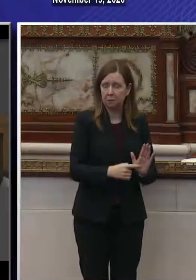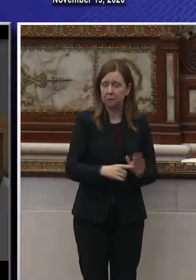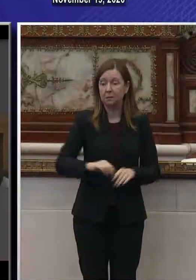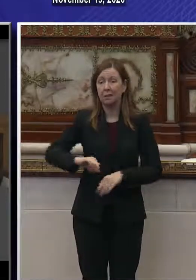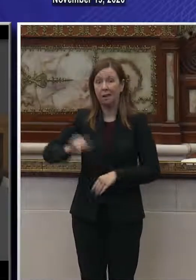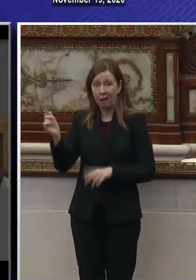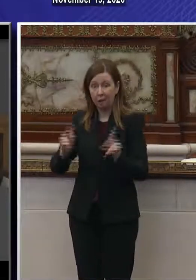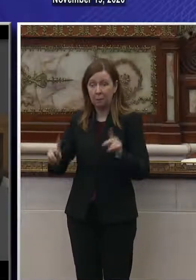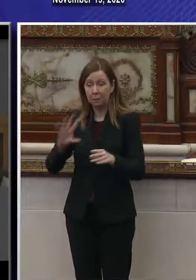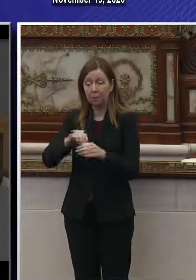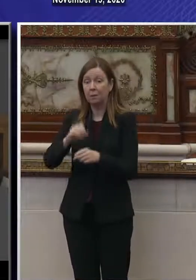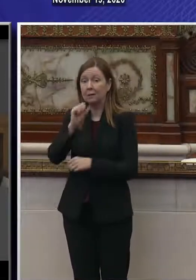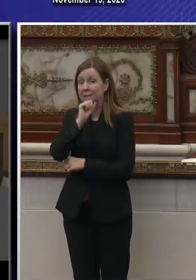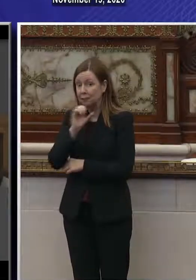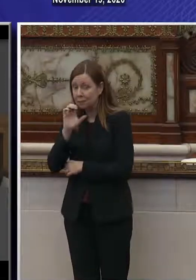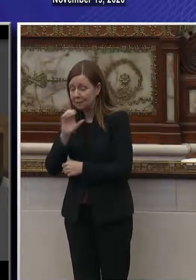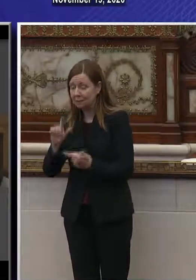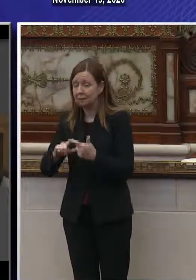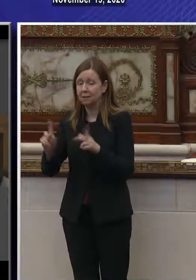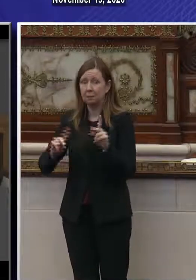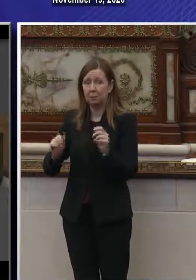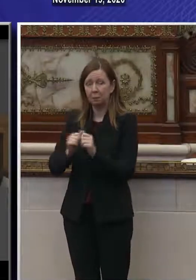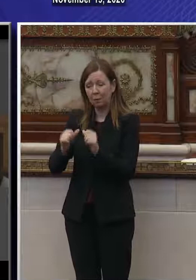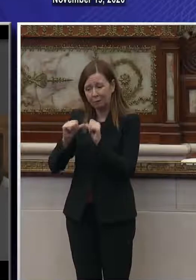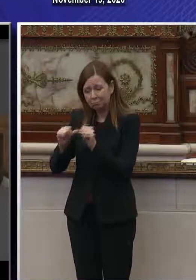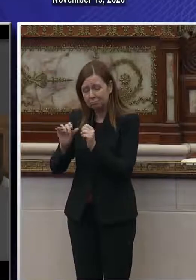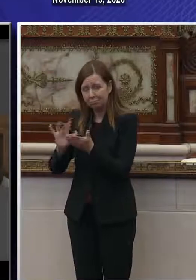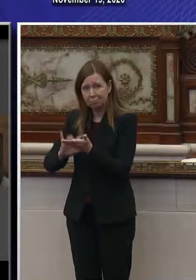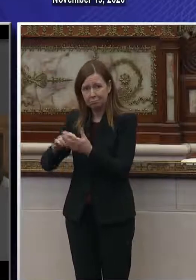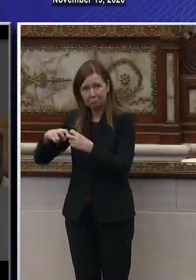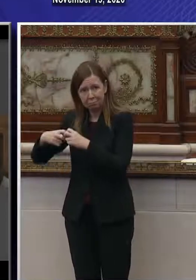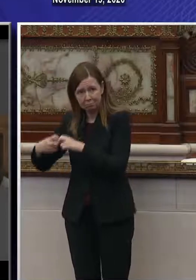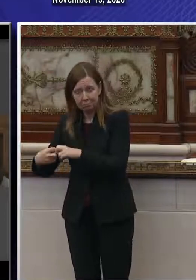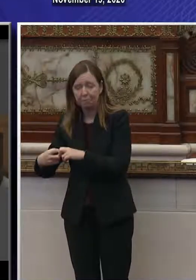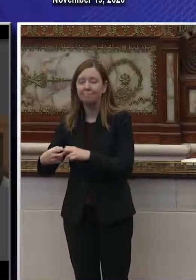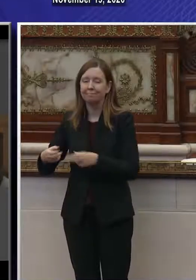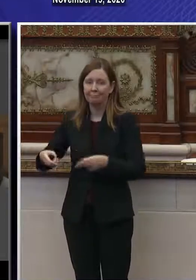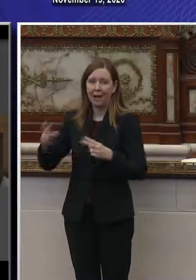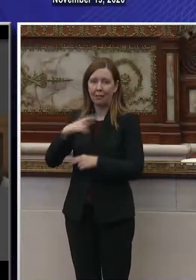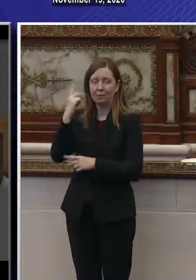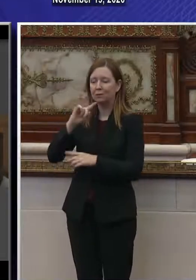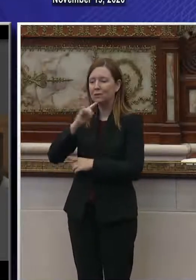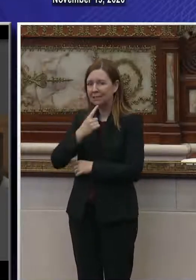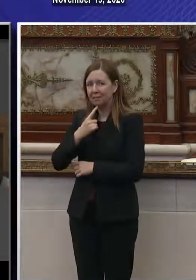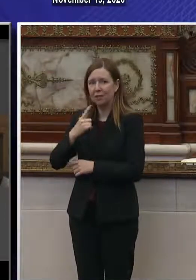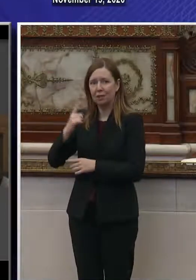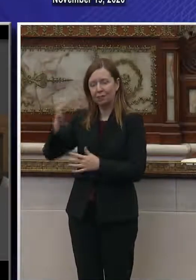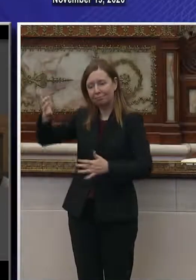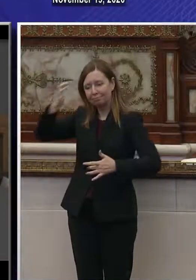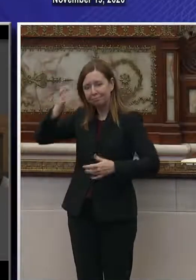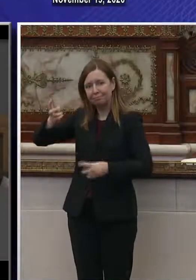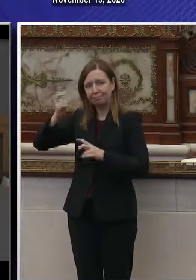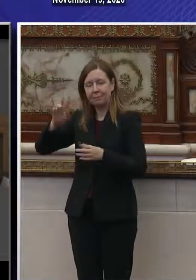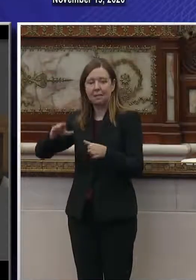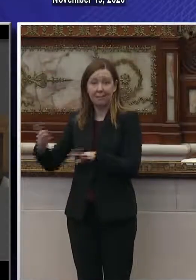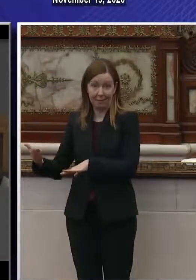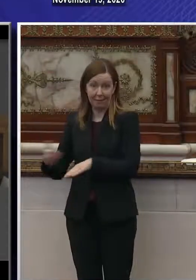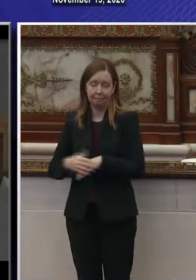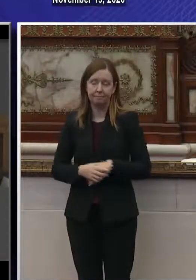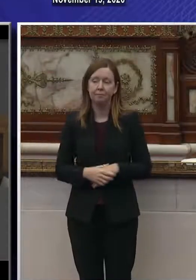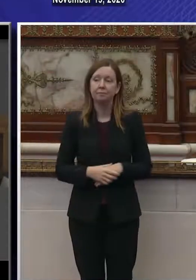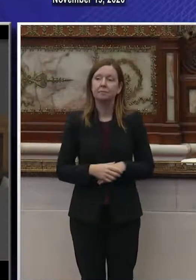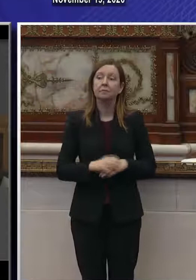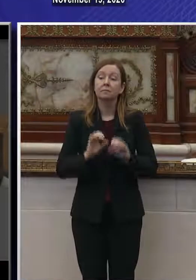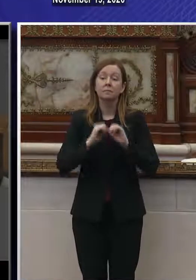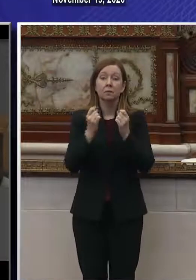including seniors and persons with chronic health conditions, are at a higher risk for severe illness and death. Social